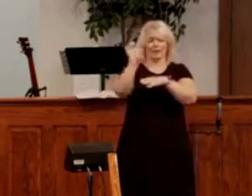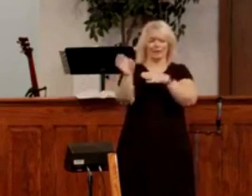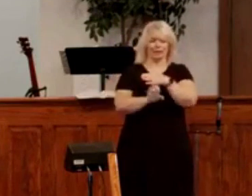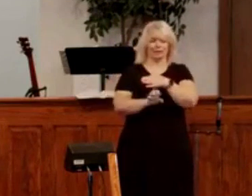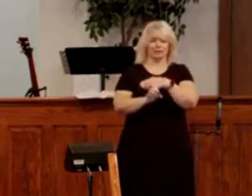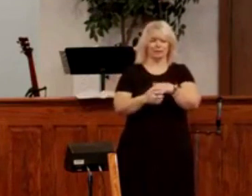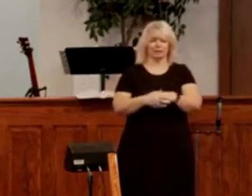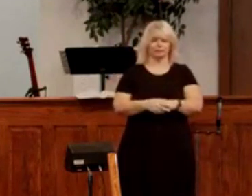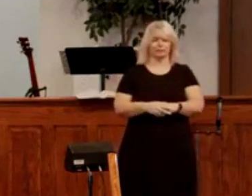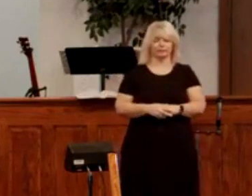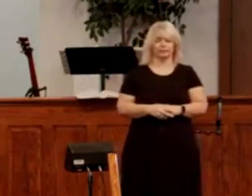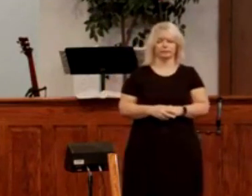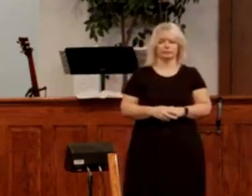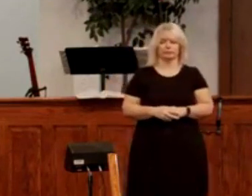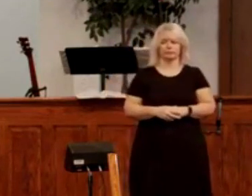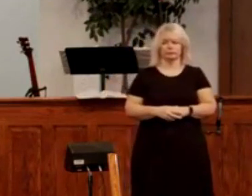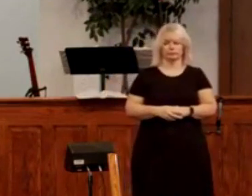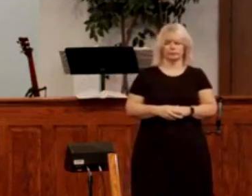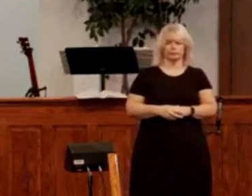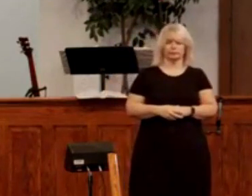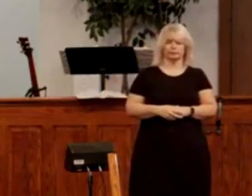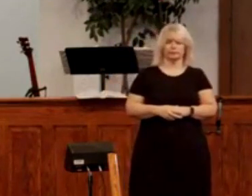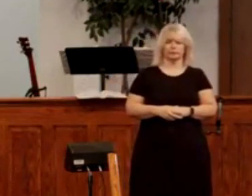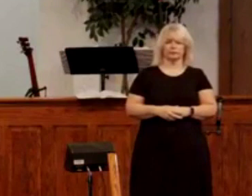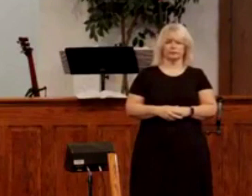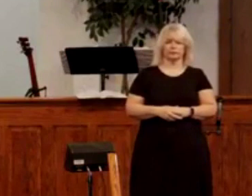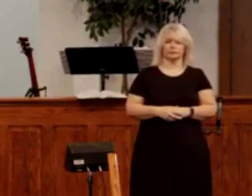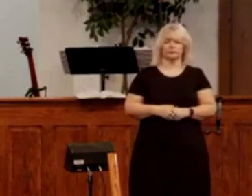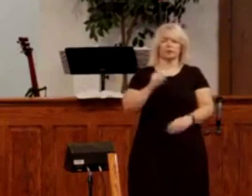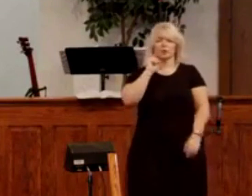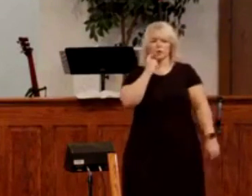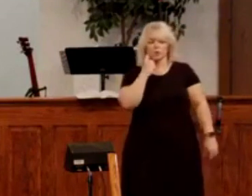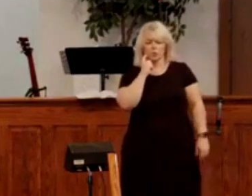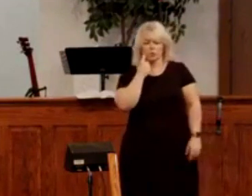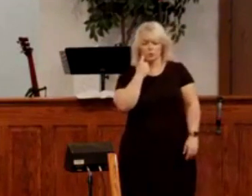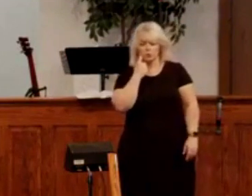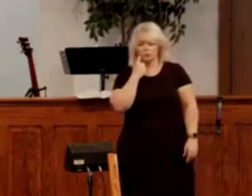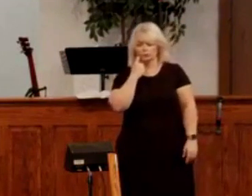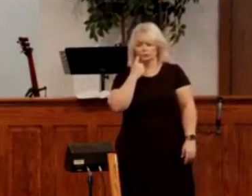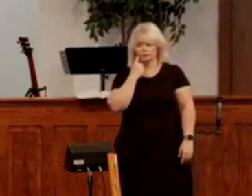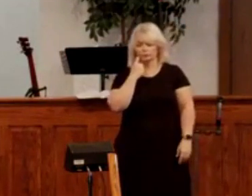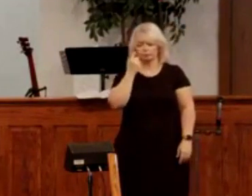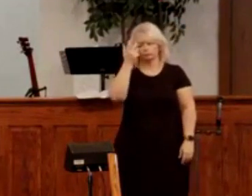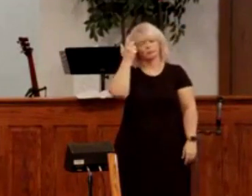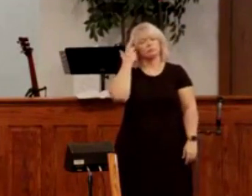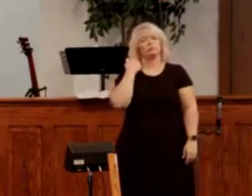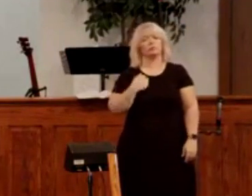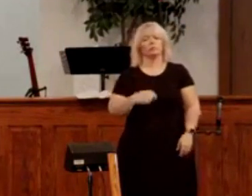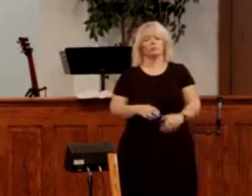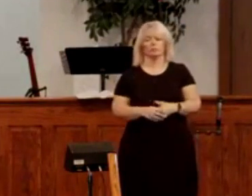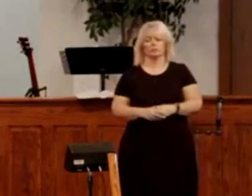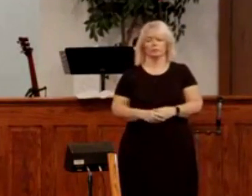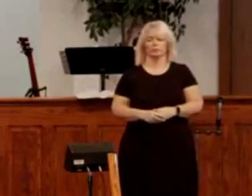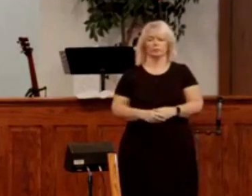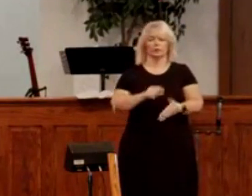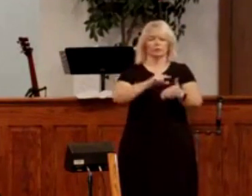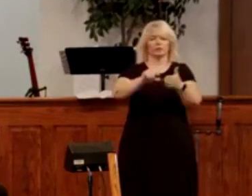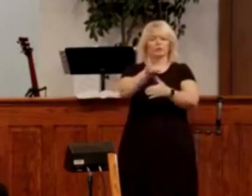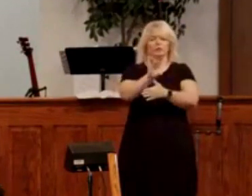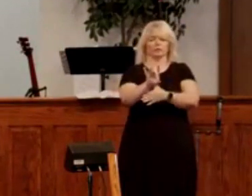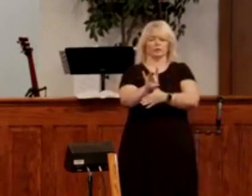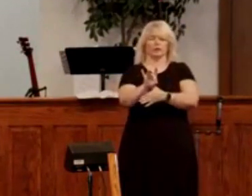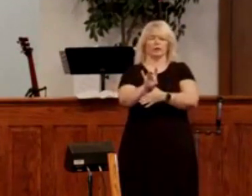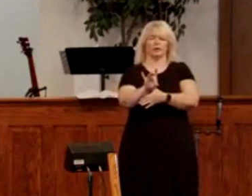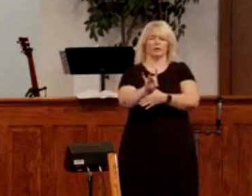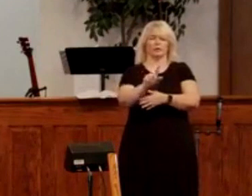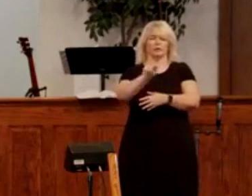right? We know how it ends. So that's kind of cool. I enjoy that. Again, back to verse 8. He says, all right, Titus, you